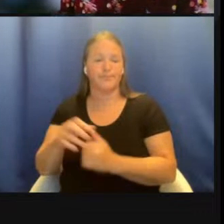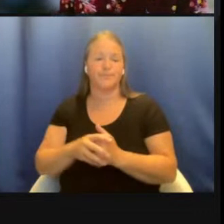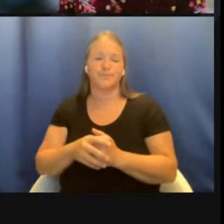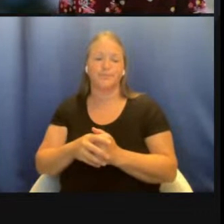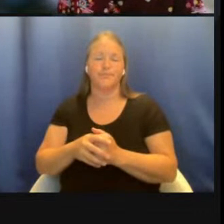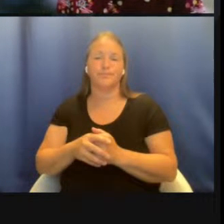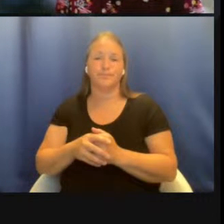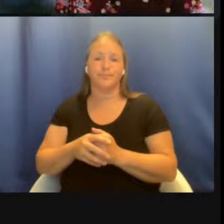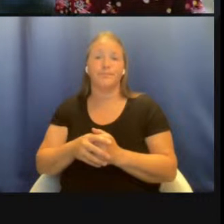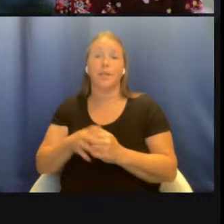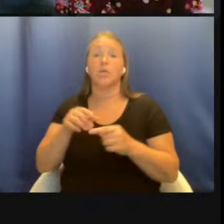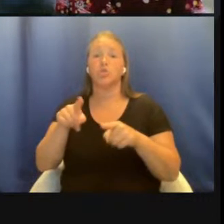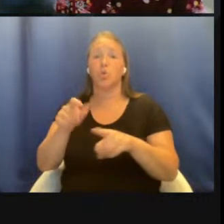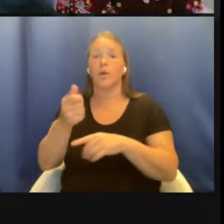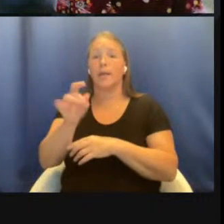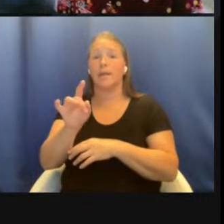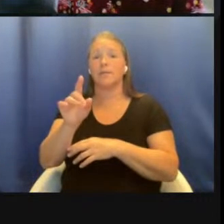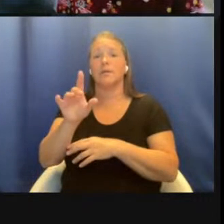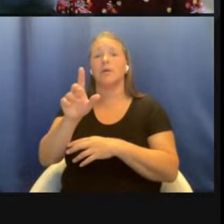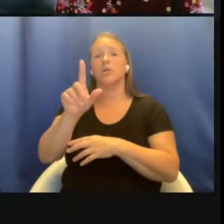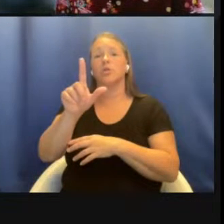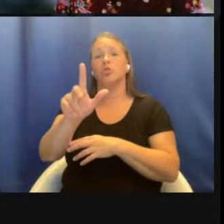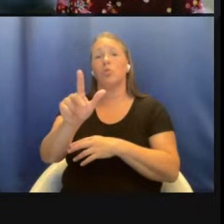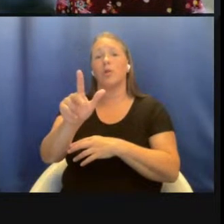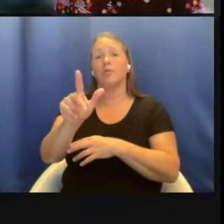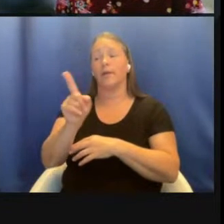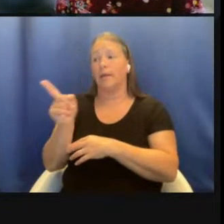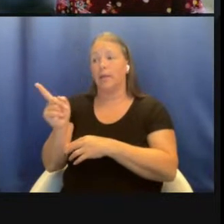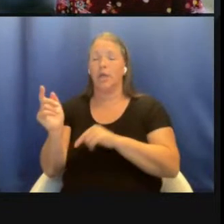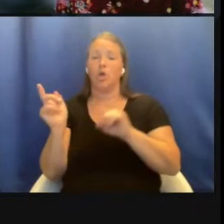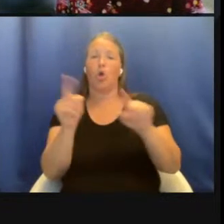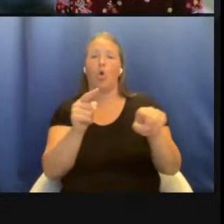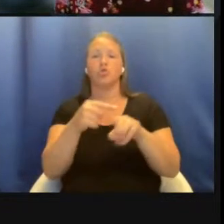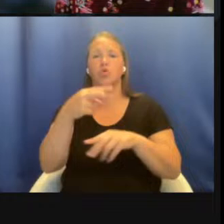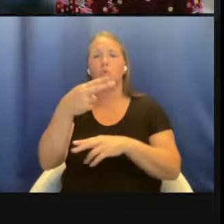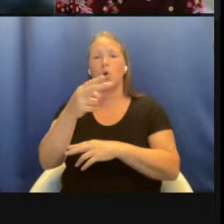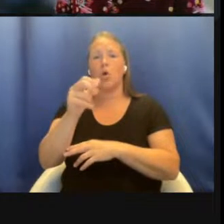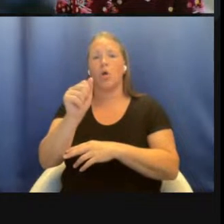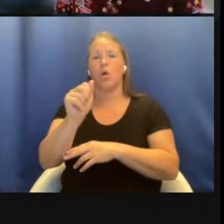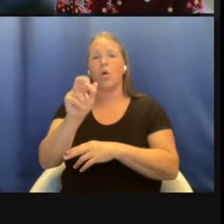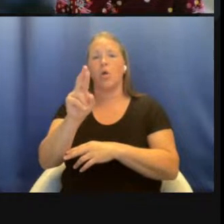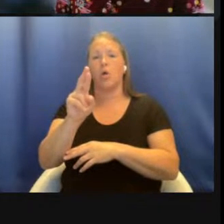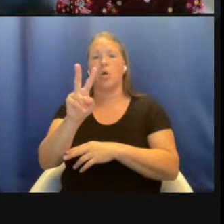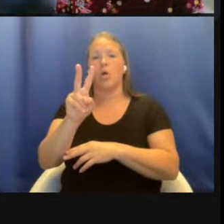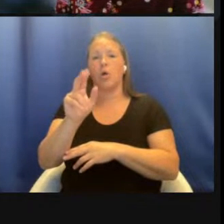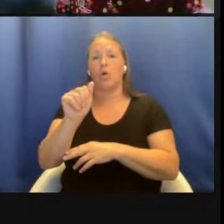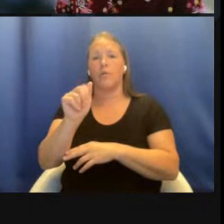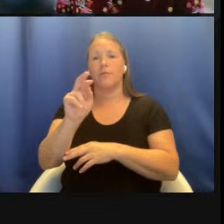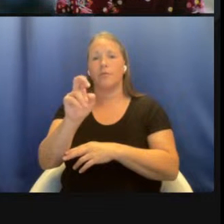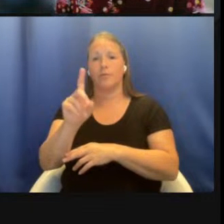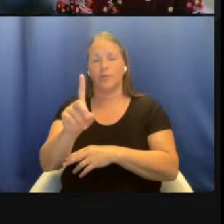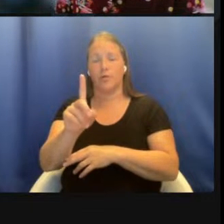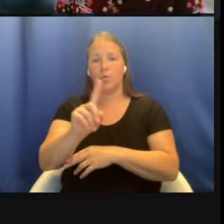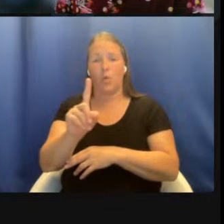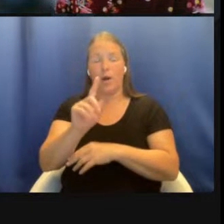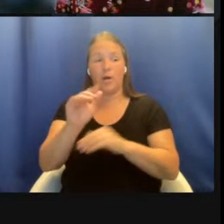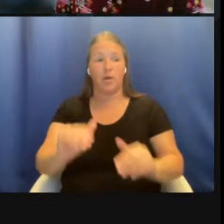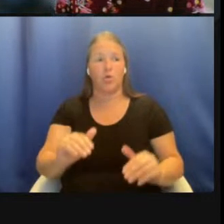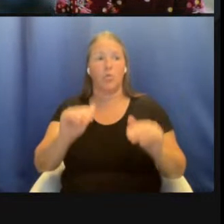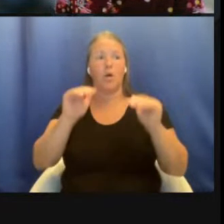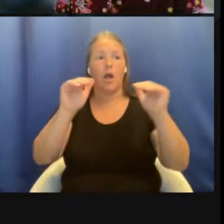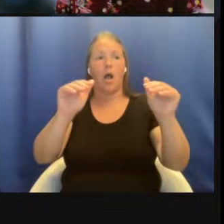to Harvard, where he studies the rise and fall of his own uncle, Napoleon. He grows increasingly distant